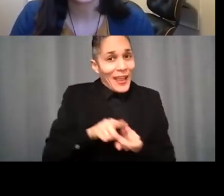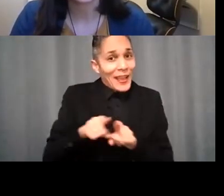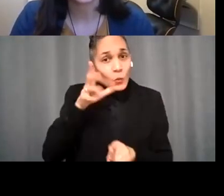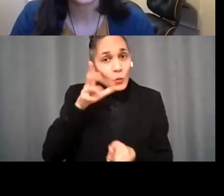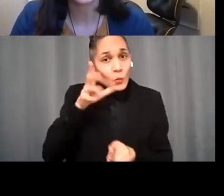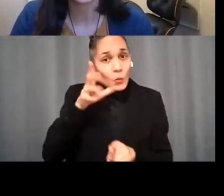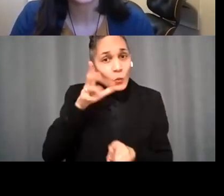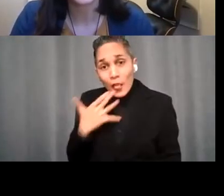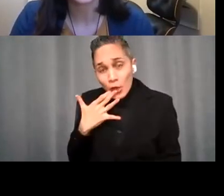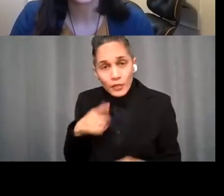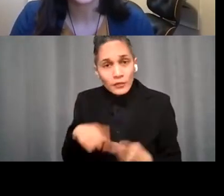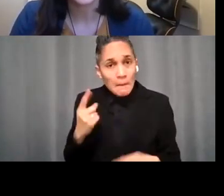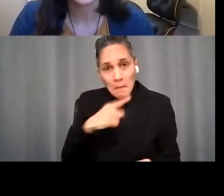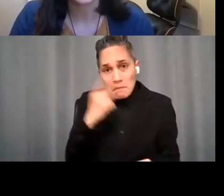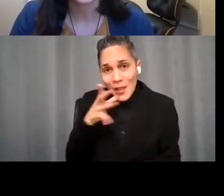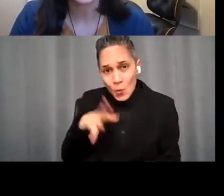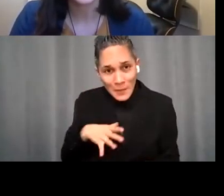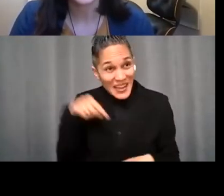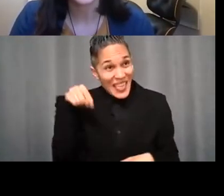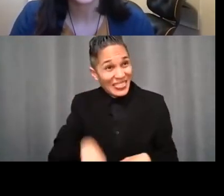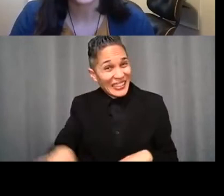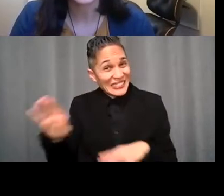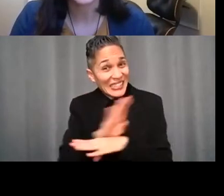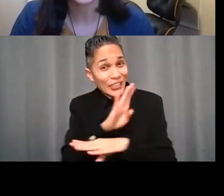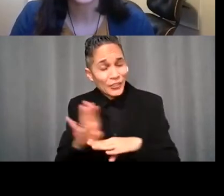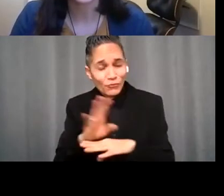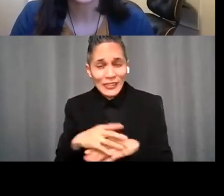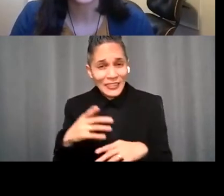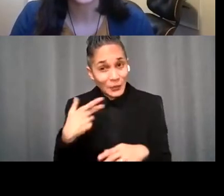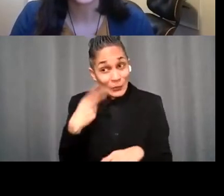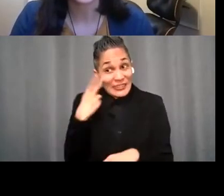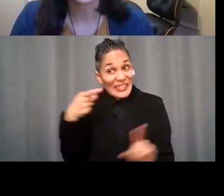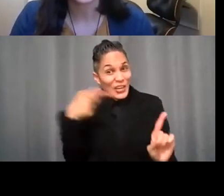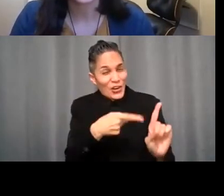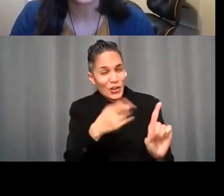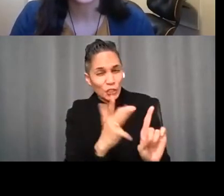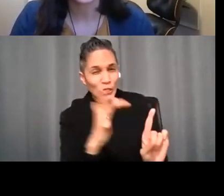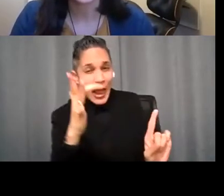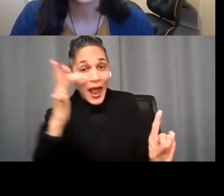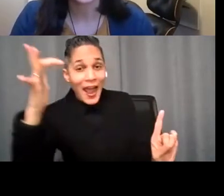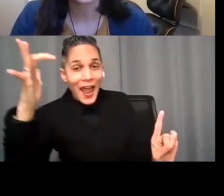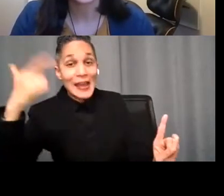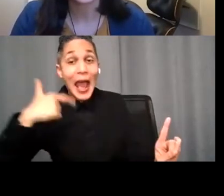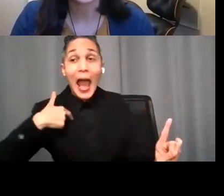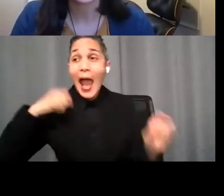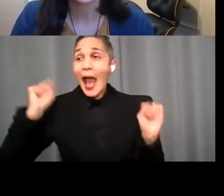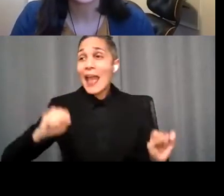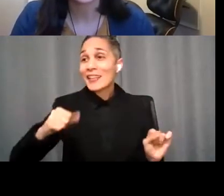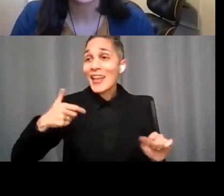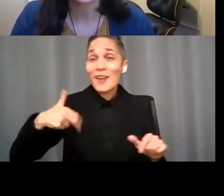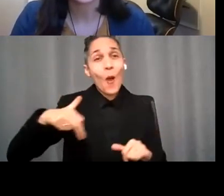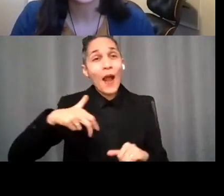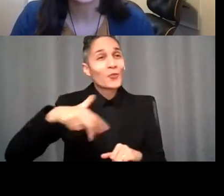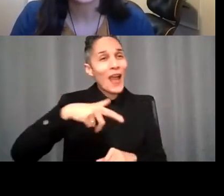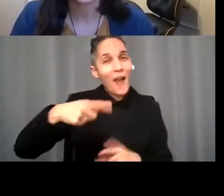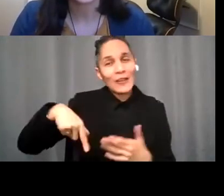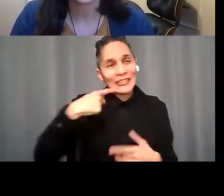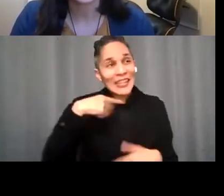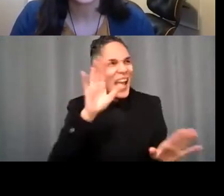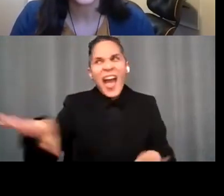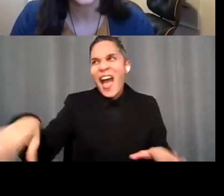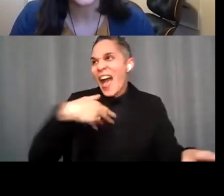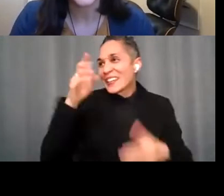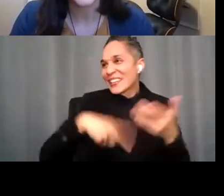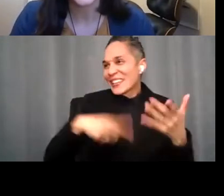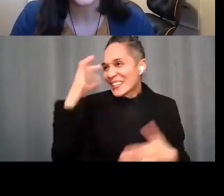color, as a Black woman in this industry, to see her shine and that I can run around in these spaces and go, guess what